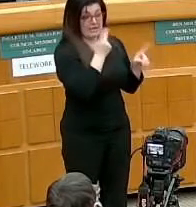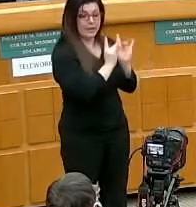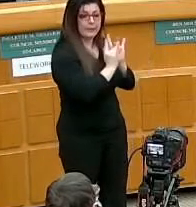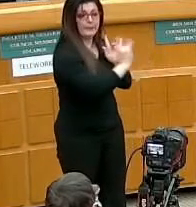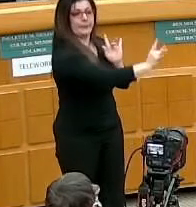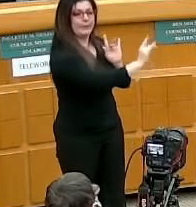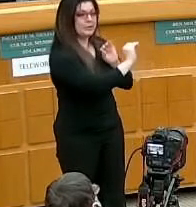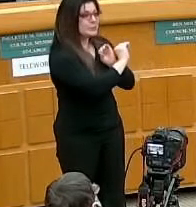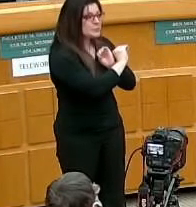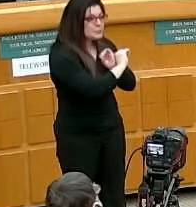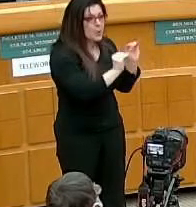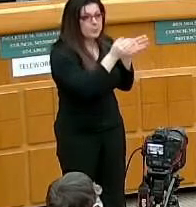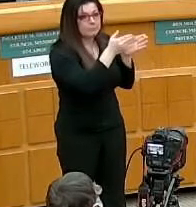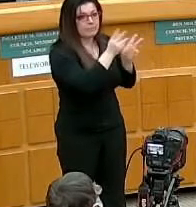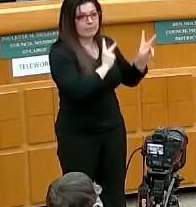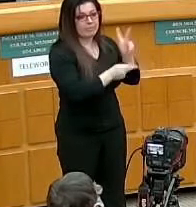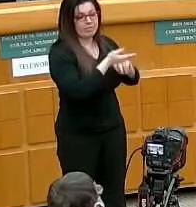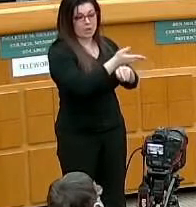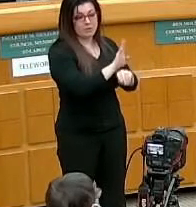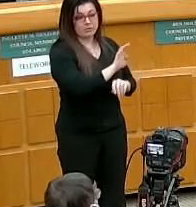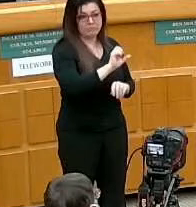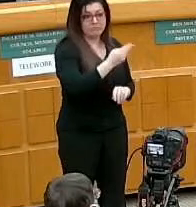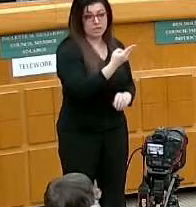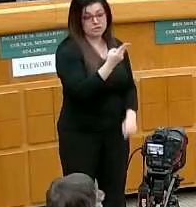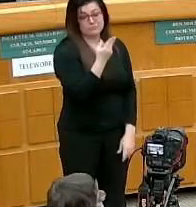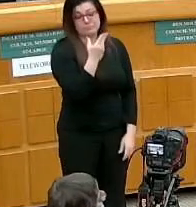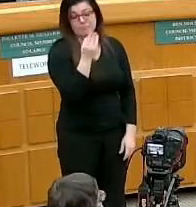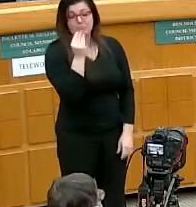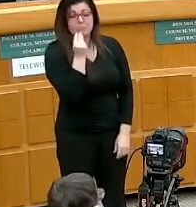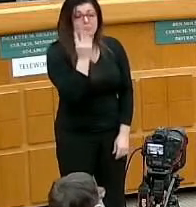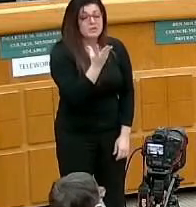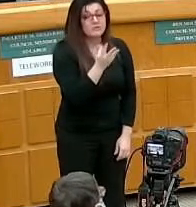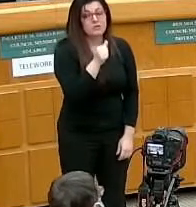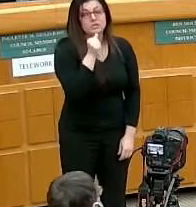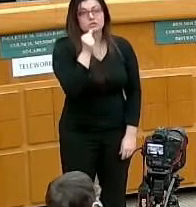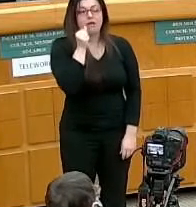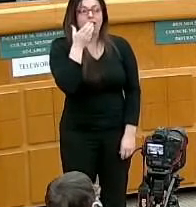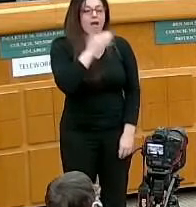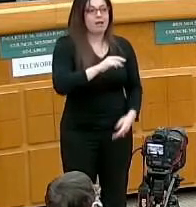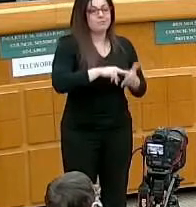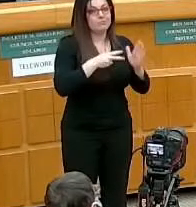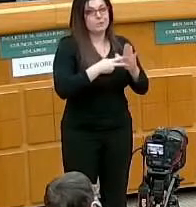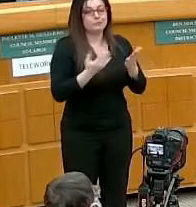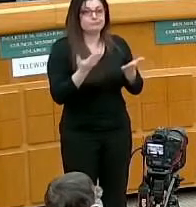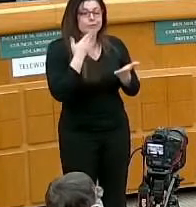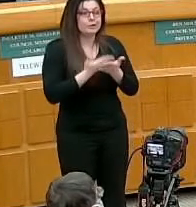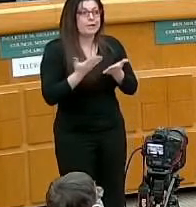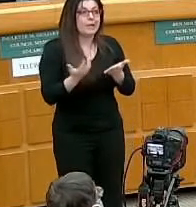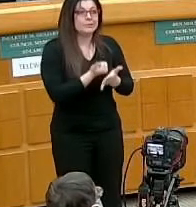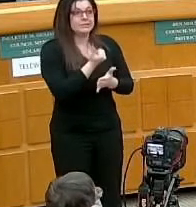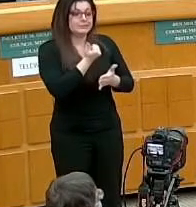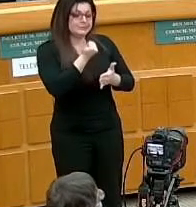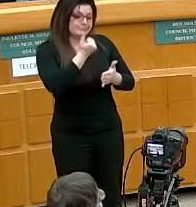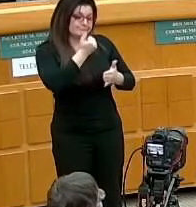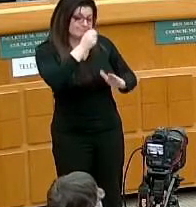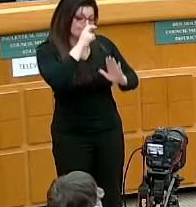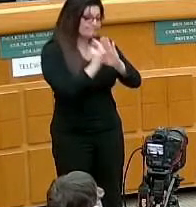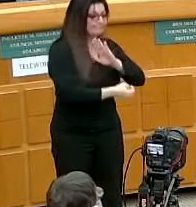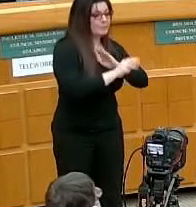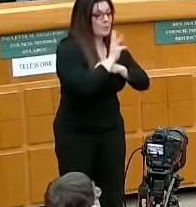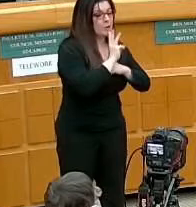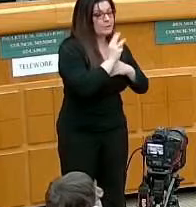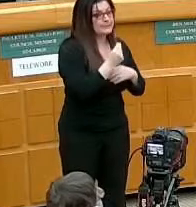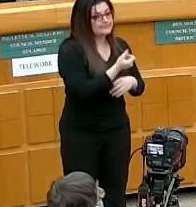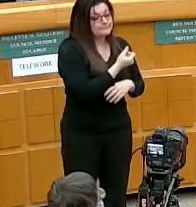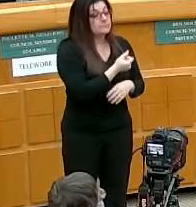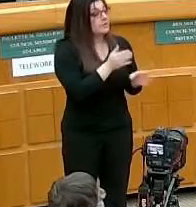taken Sunday, and it was beautiful, extremely hot yesterday too. It would have been great to have gone into the water. Here's another one, Whitecap. This